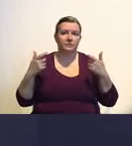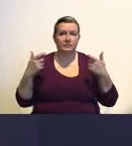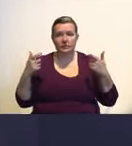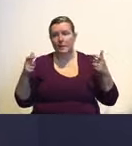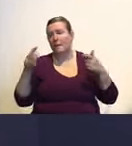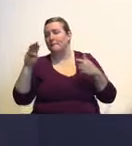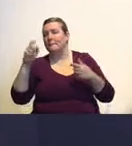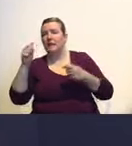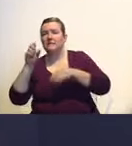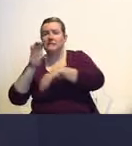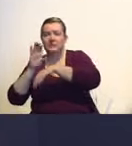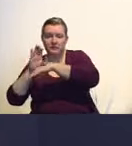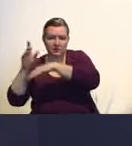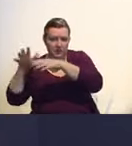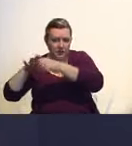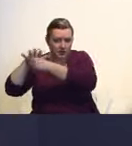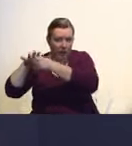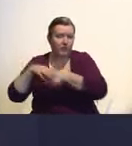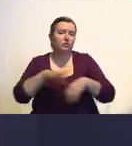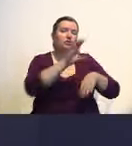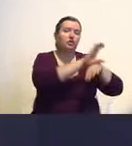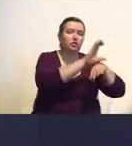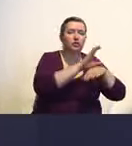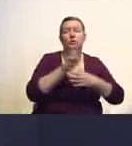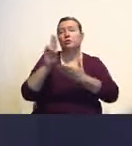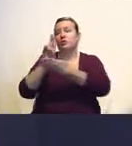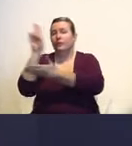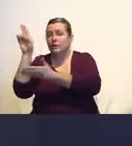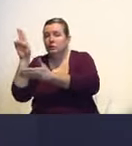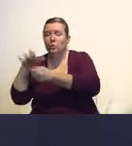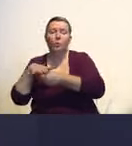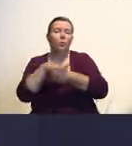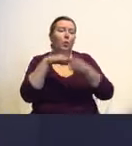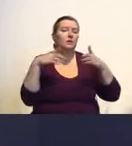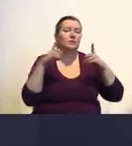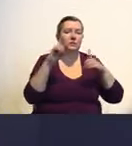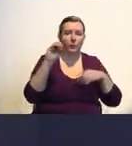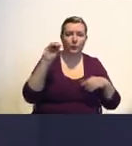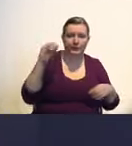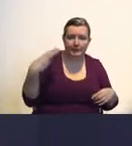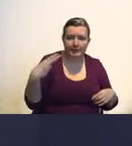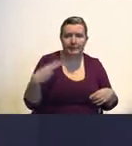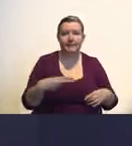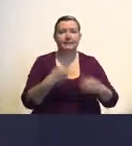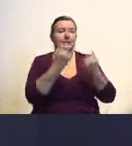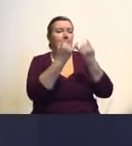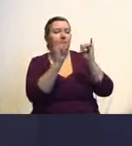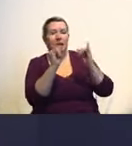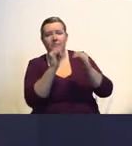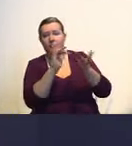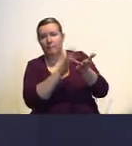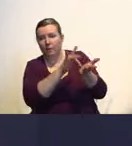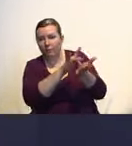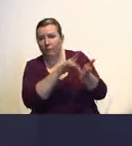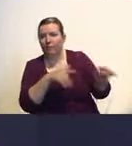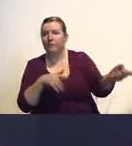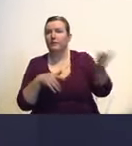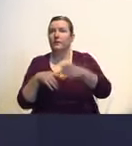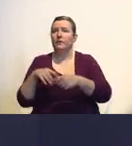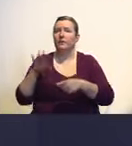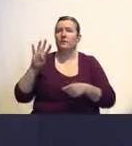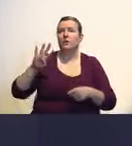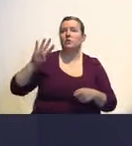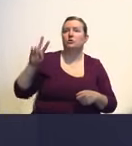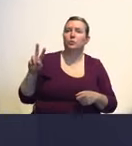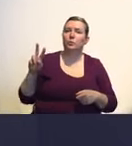universities, county and local health departments, community health centers, independent pharmacies, and 42